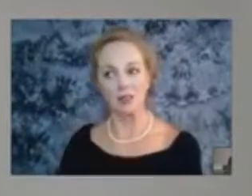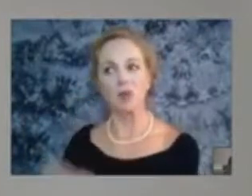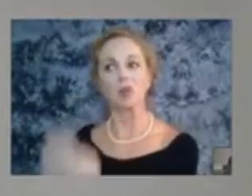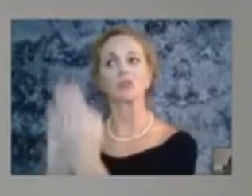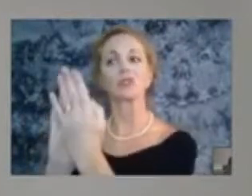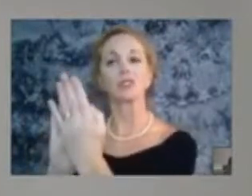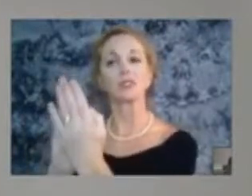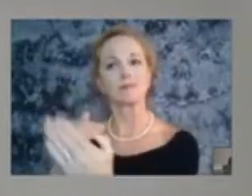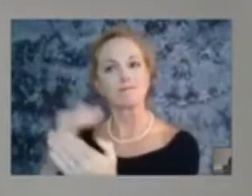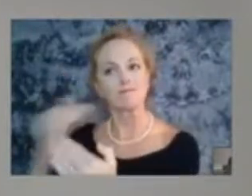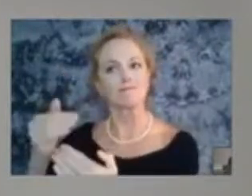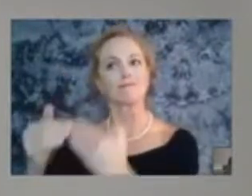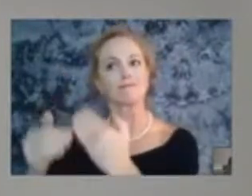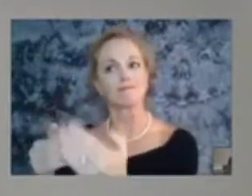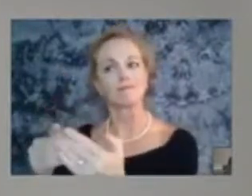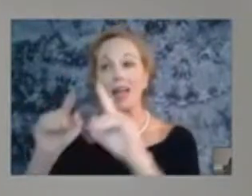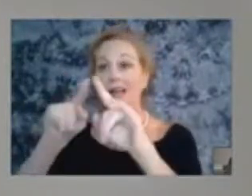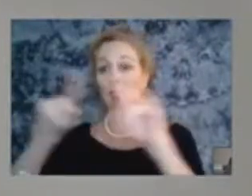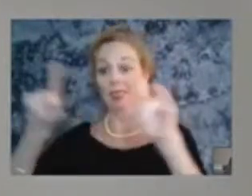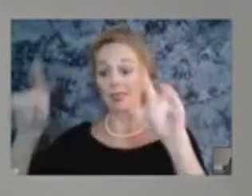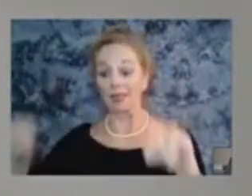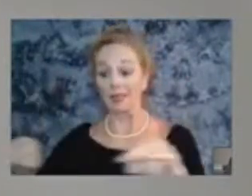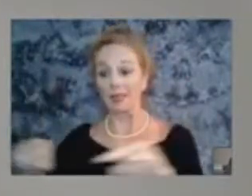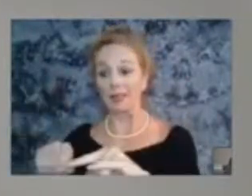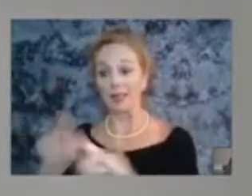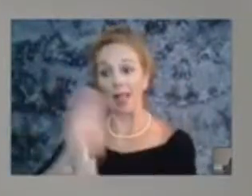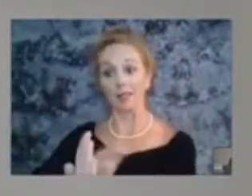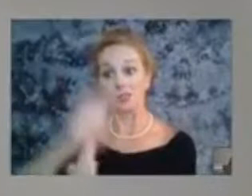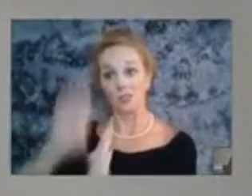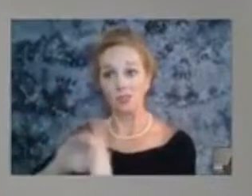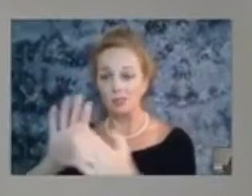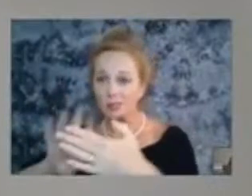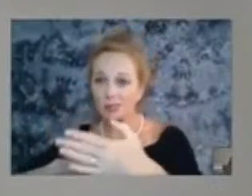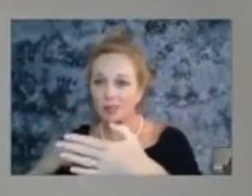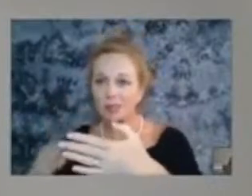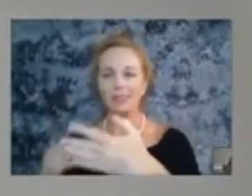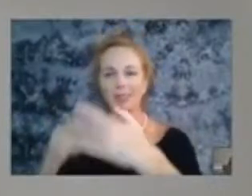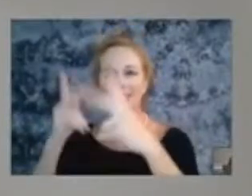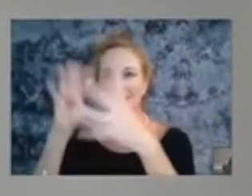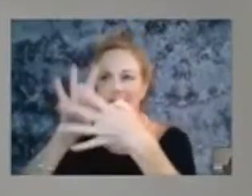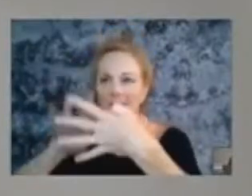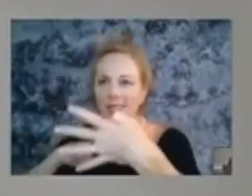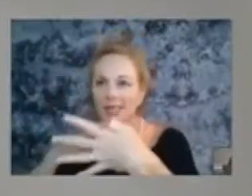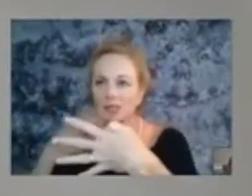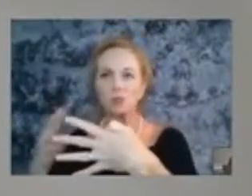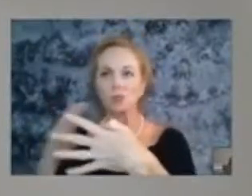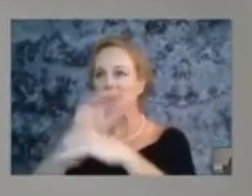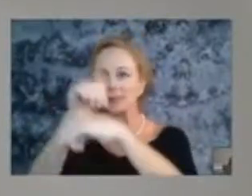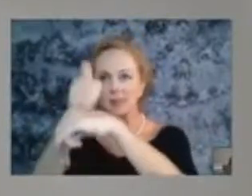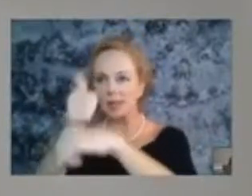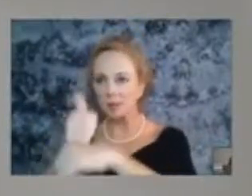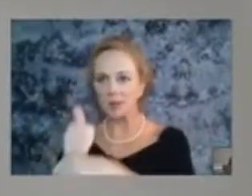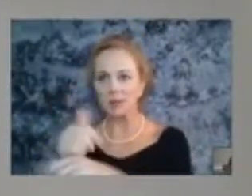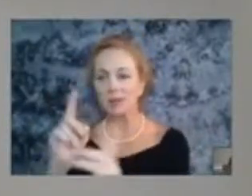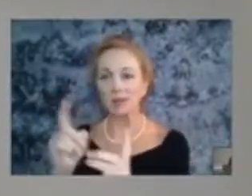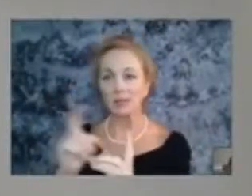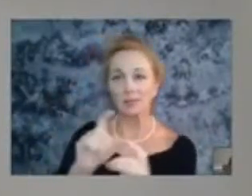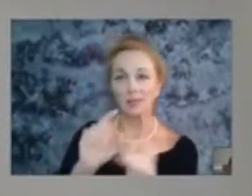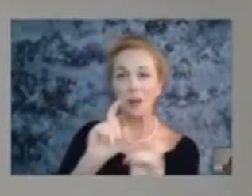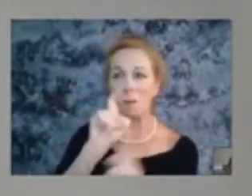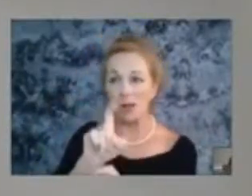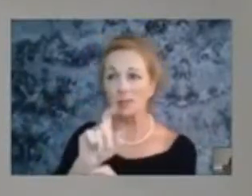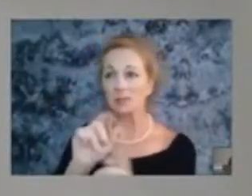drawn out as a result of the scheduling implications that need to be handled at the school level in order to support both the full